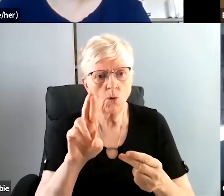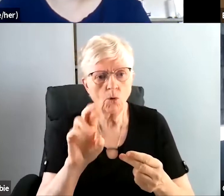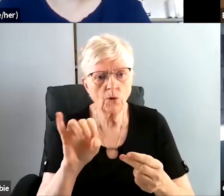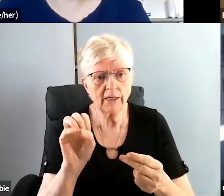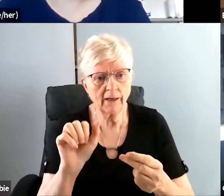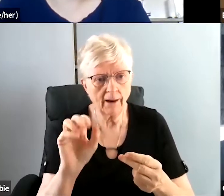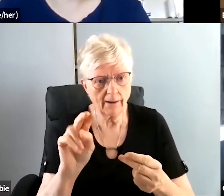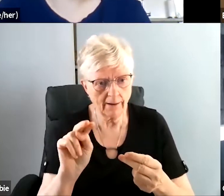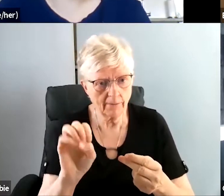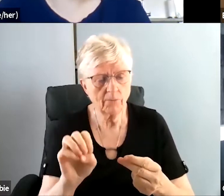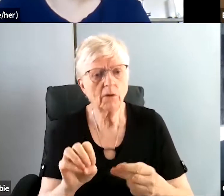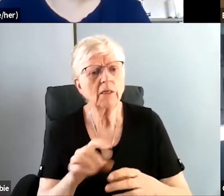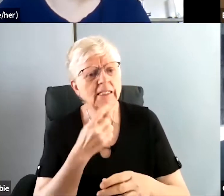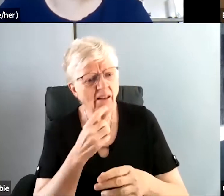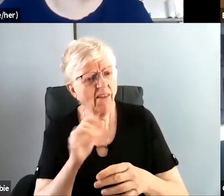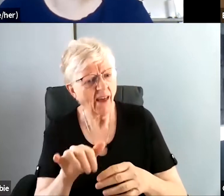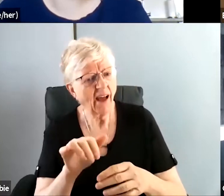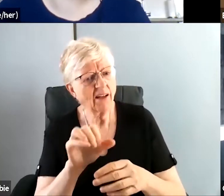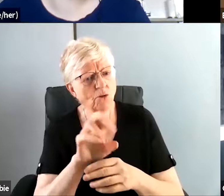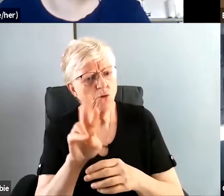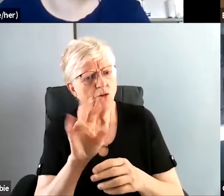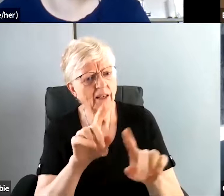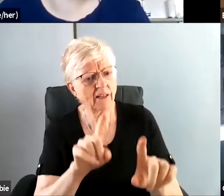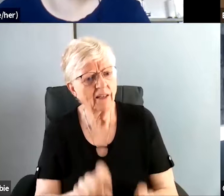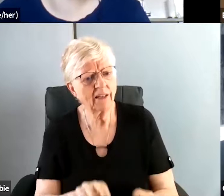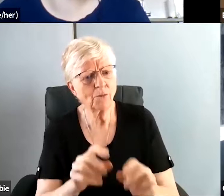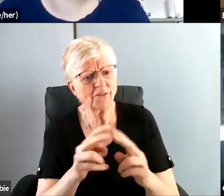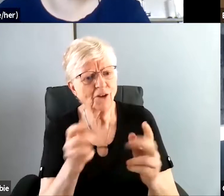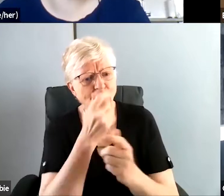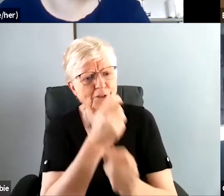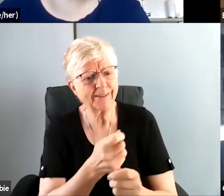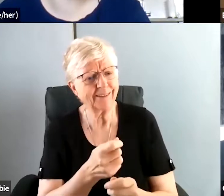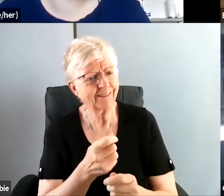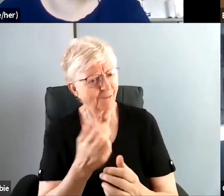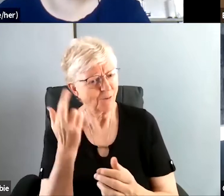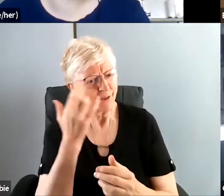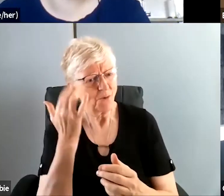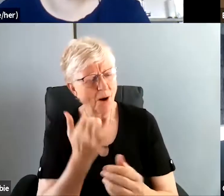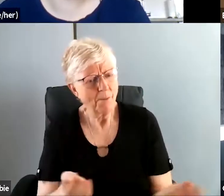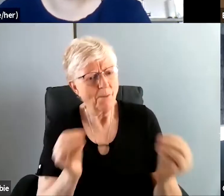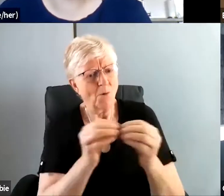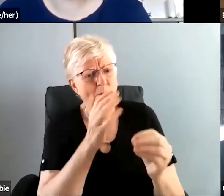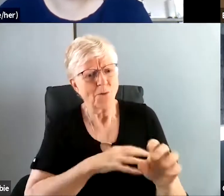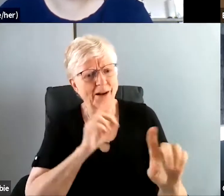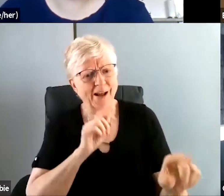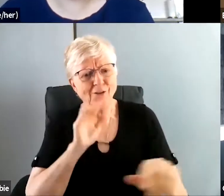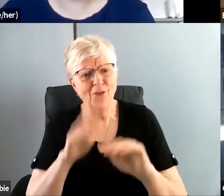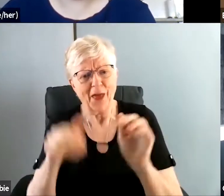are interesting. Are there any thoughts why women participate to such a larger extent?